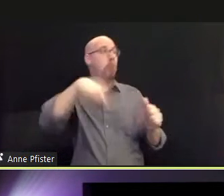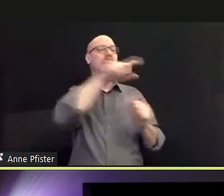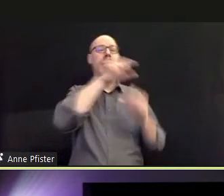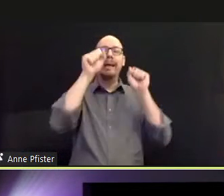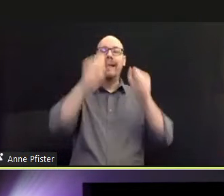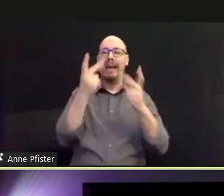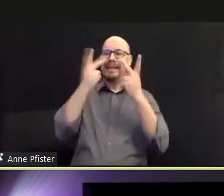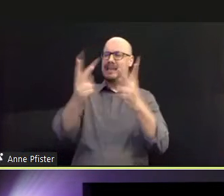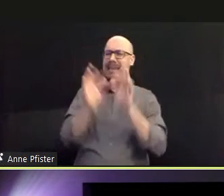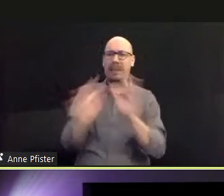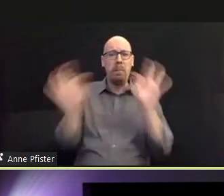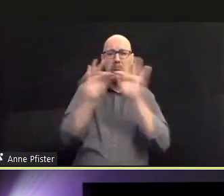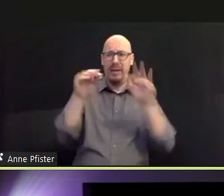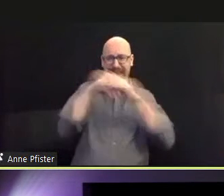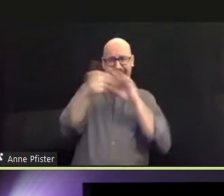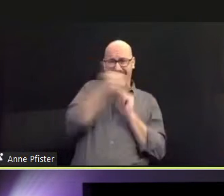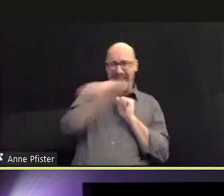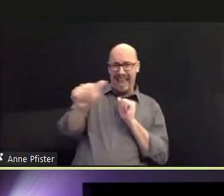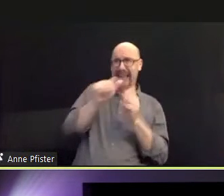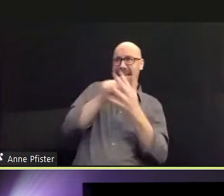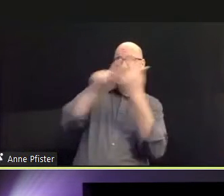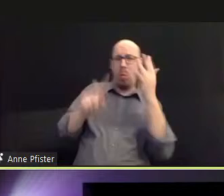these themes still.